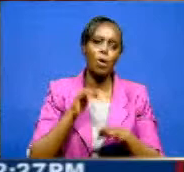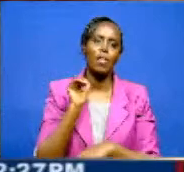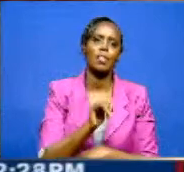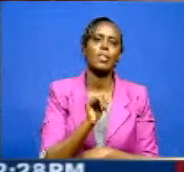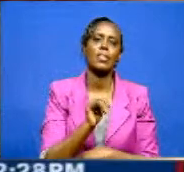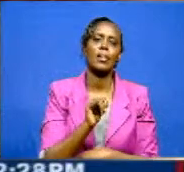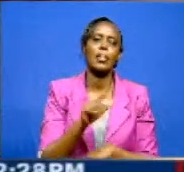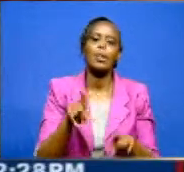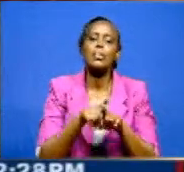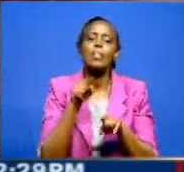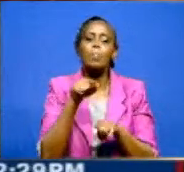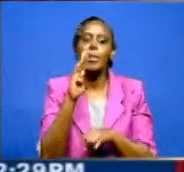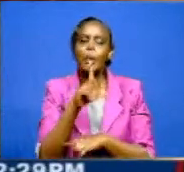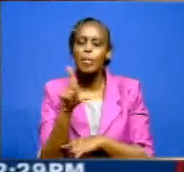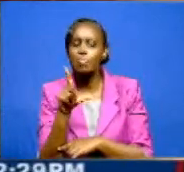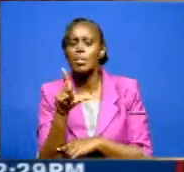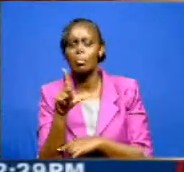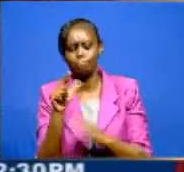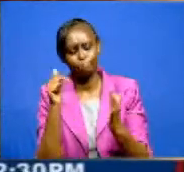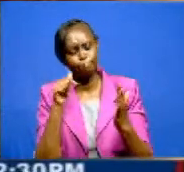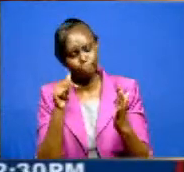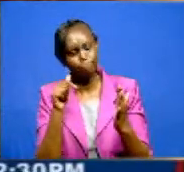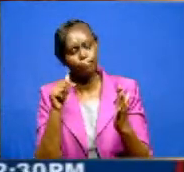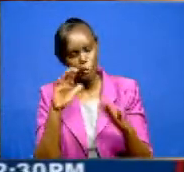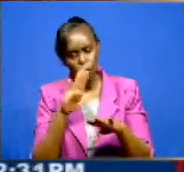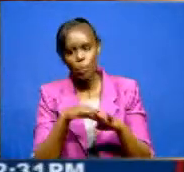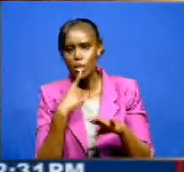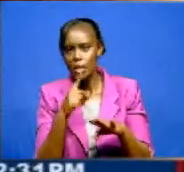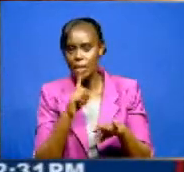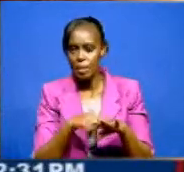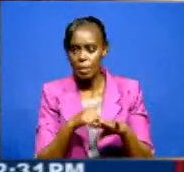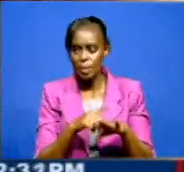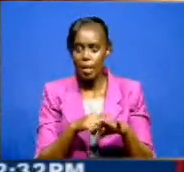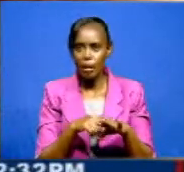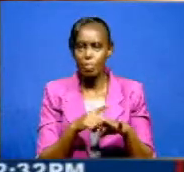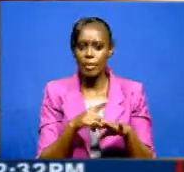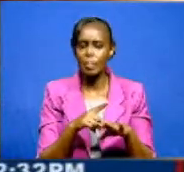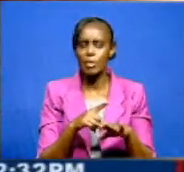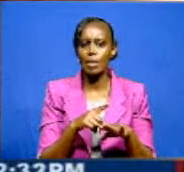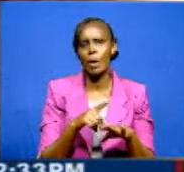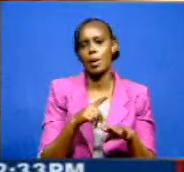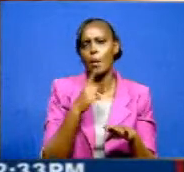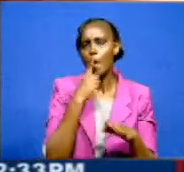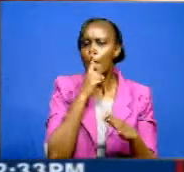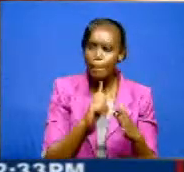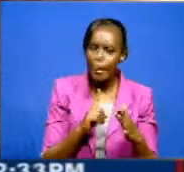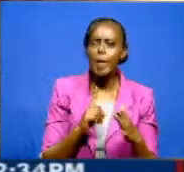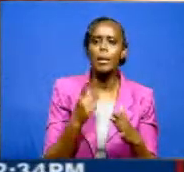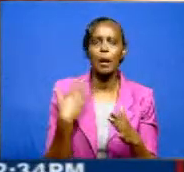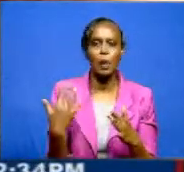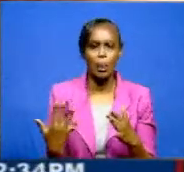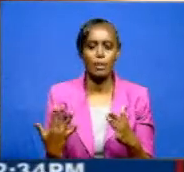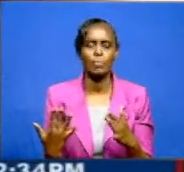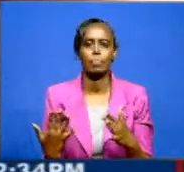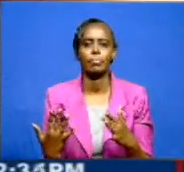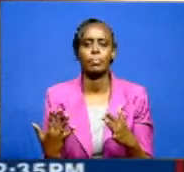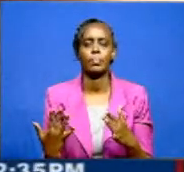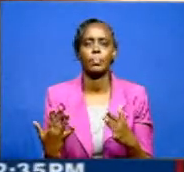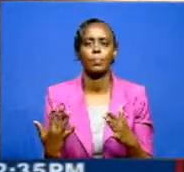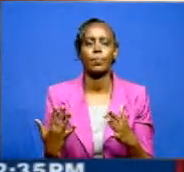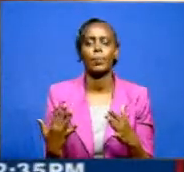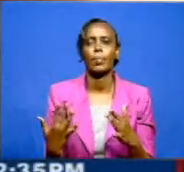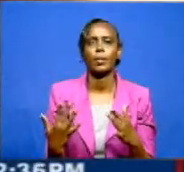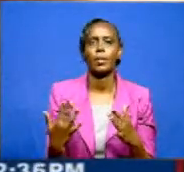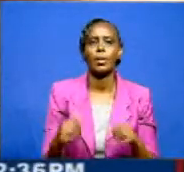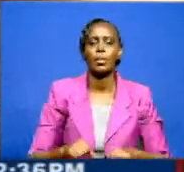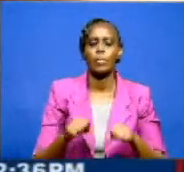on this one, I know they will try and make light of it and say we're legislating on dengue, but it's an important thing to legislate. Mr. Speaker, I'm sitting next to the